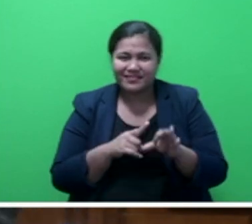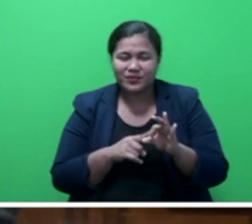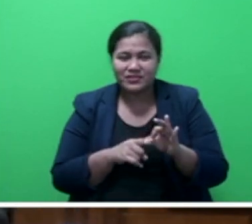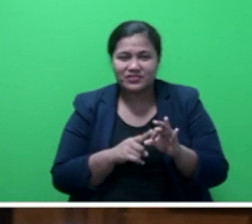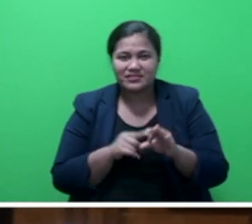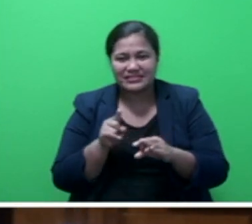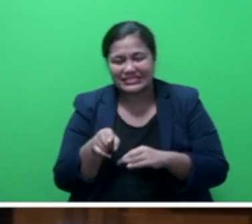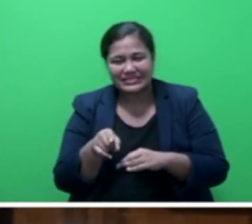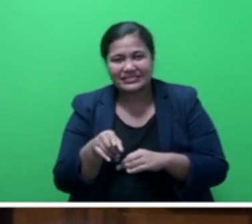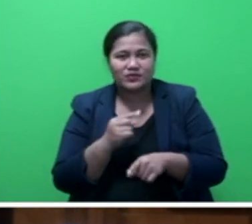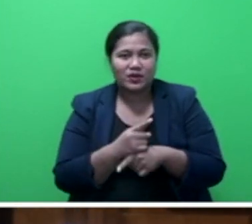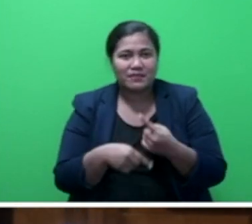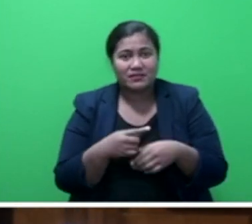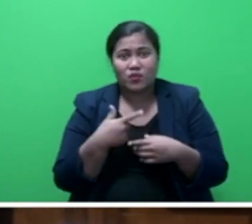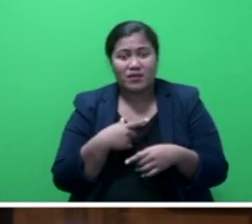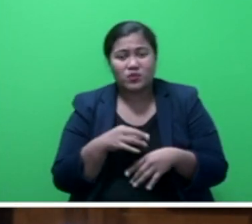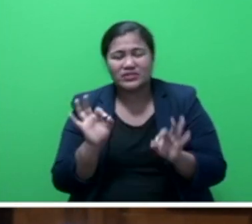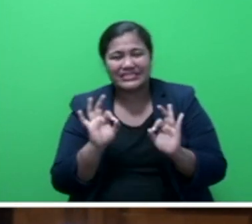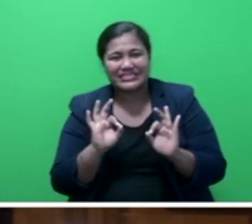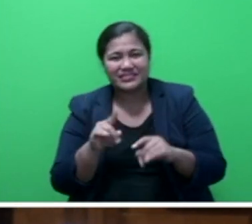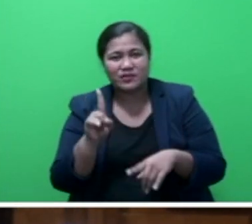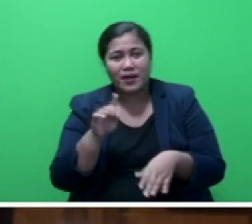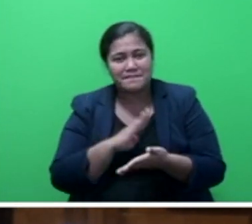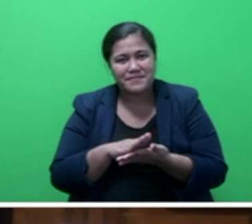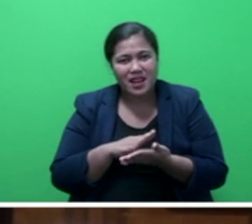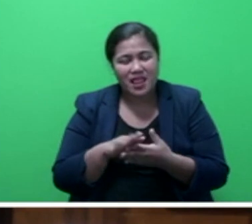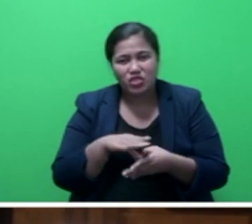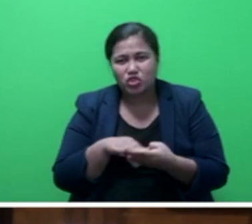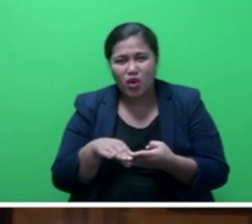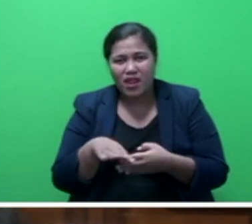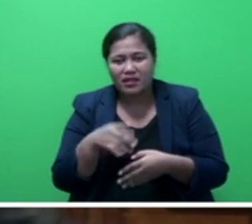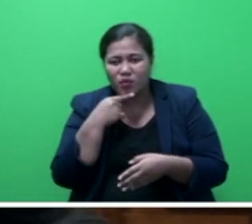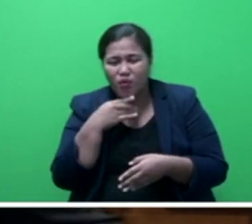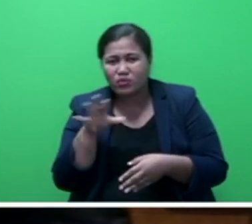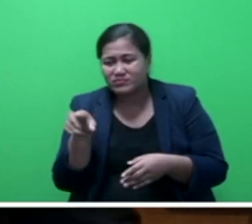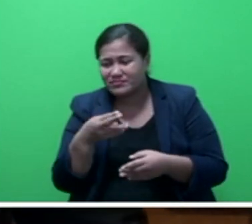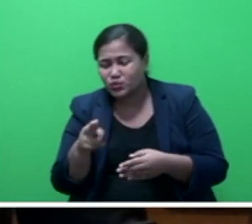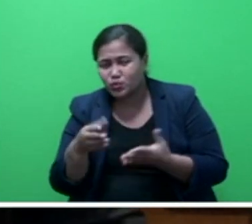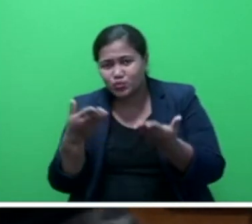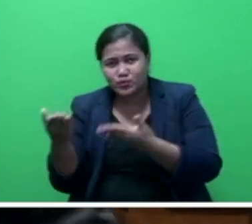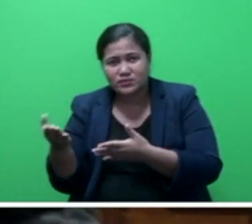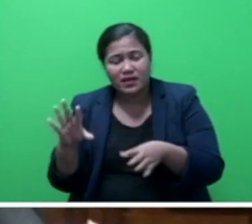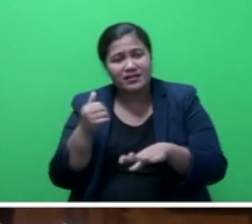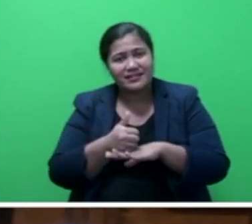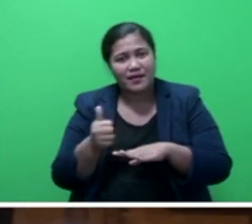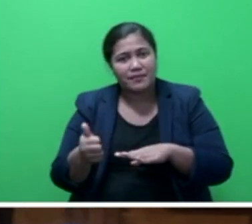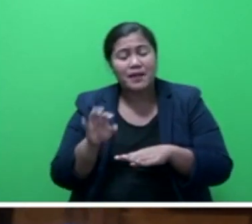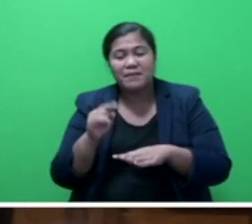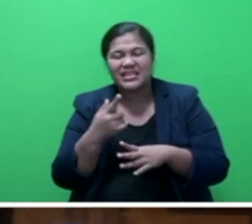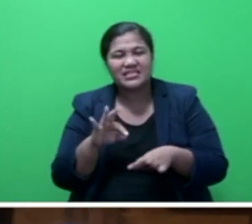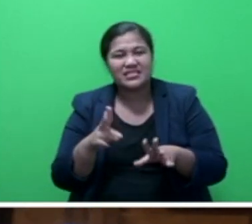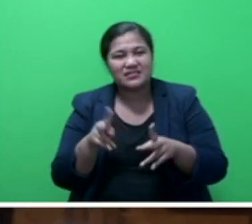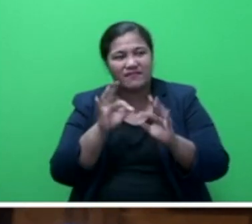somewhat misplaced because there's no $1 billion loan to government. There is the World Bank Country Partnership Framework